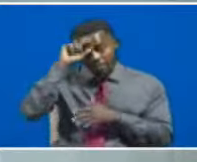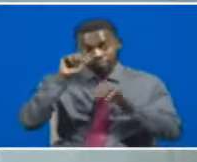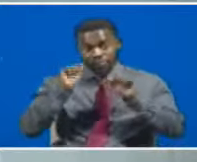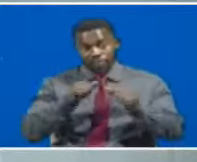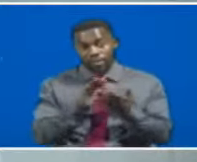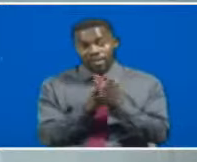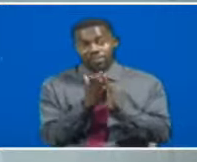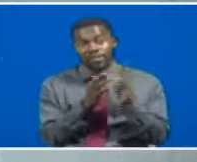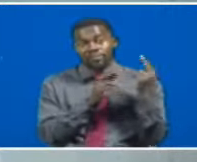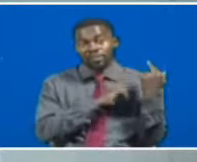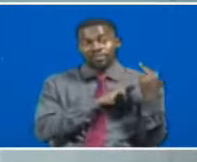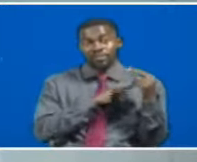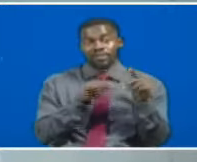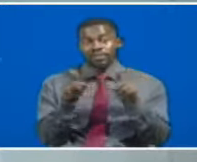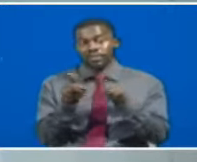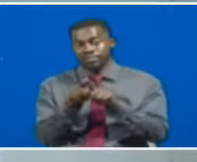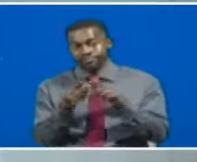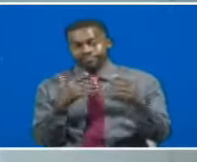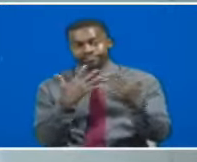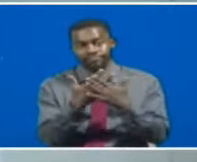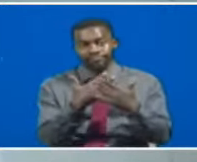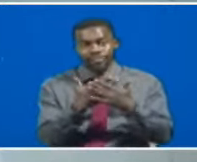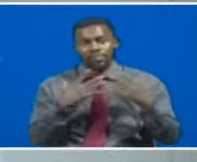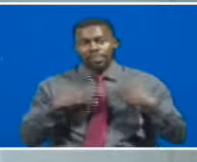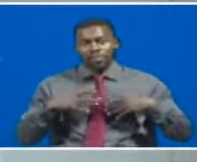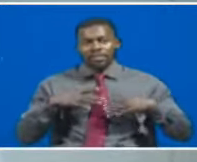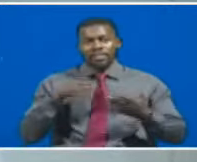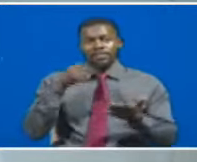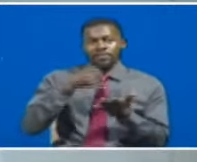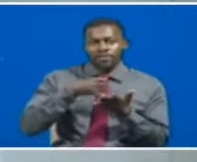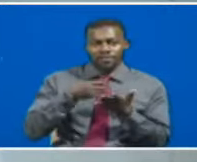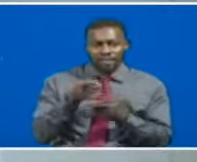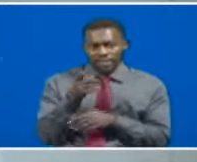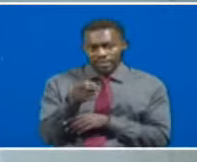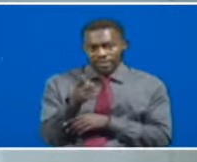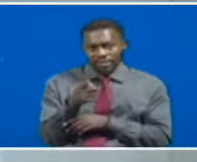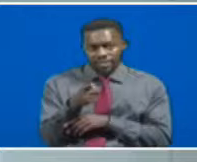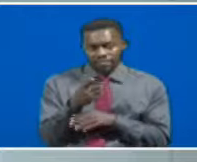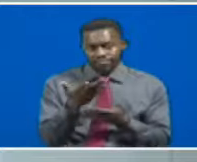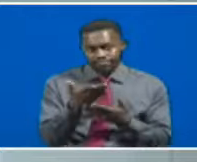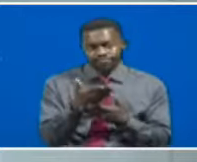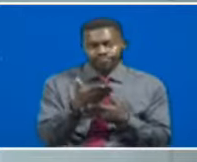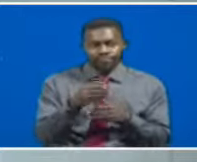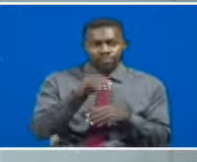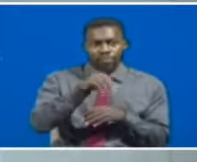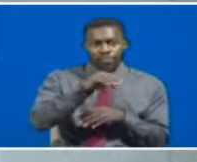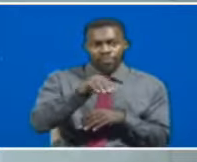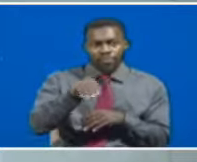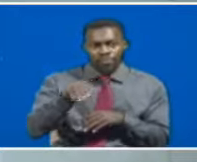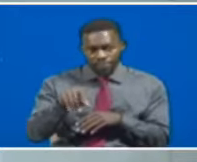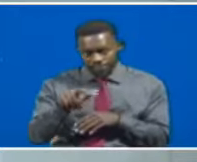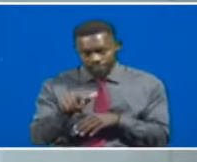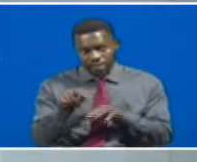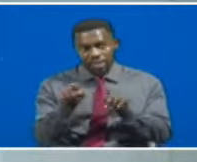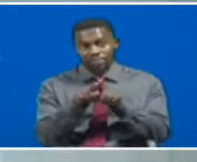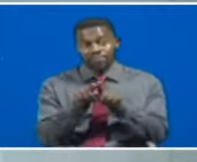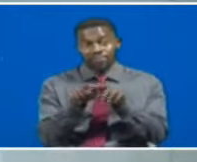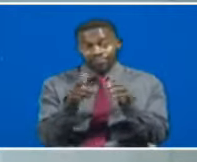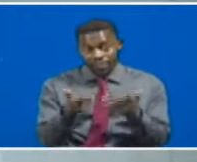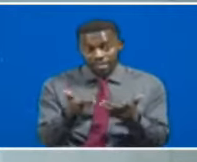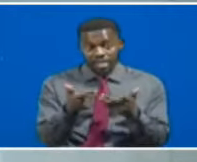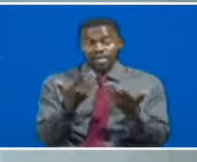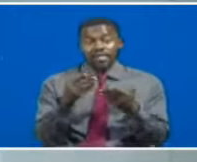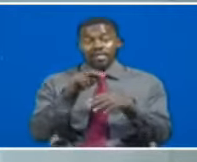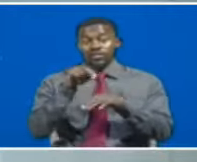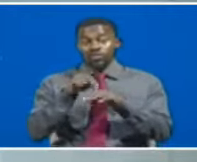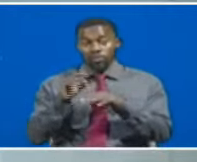the cartels who compromise the fertilizer subsidy program. The National Assembly's Agriculture Committee also recommended the